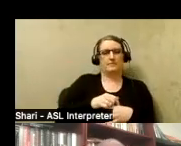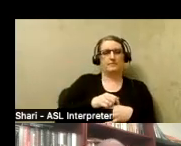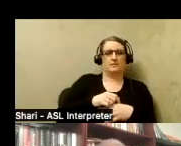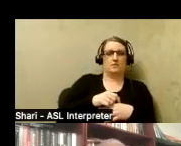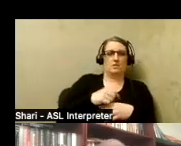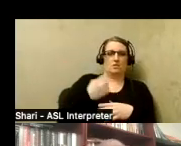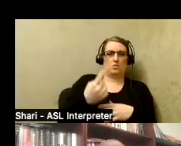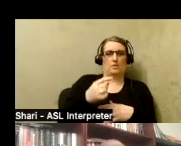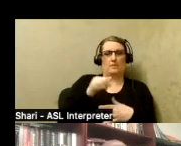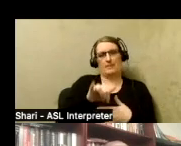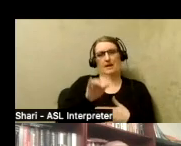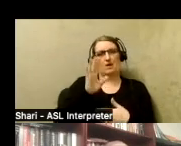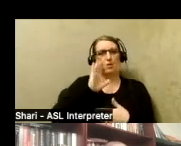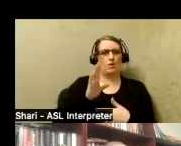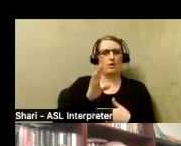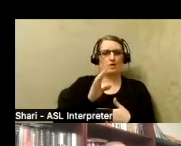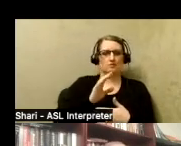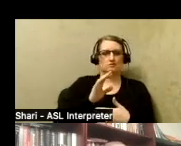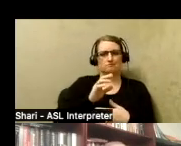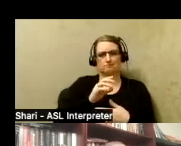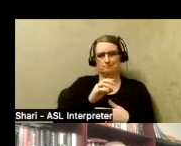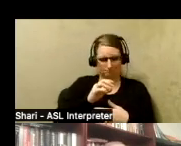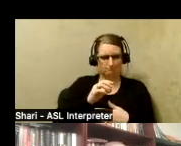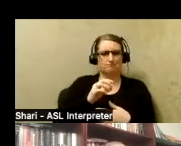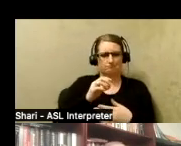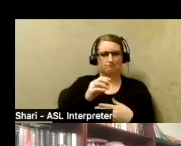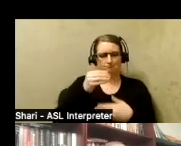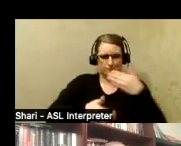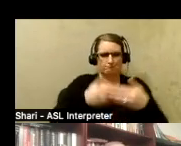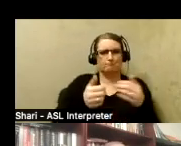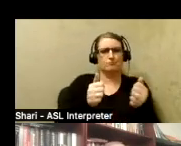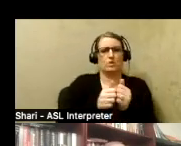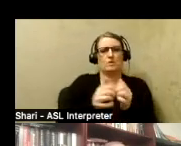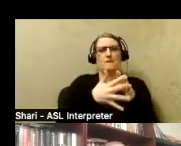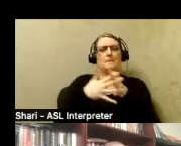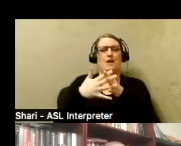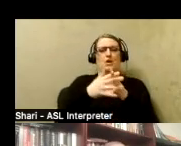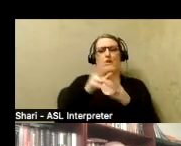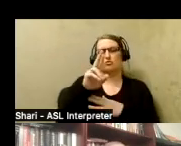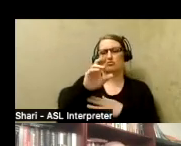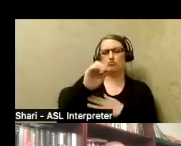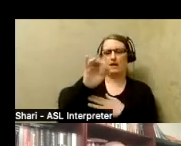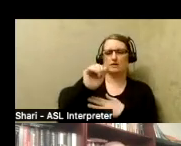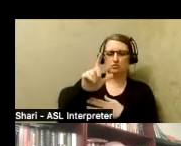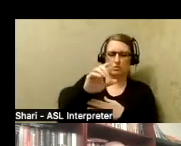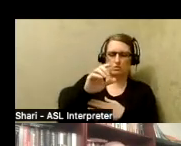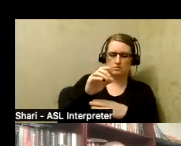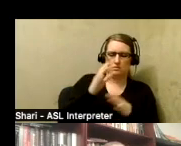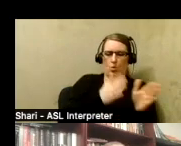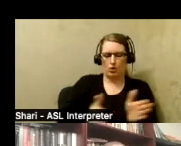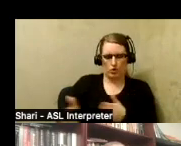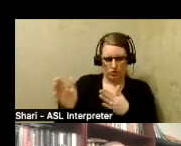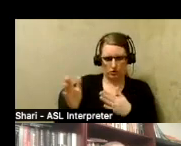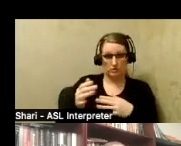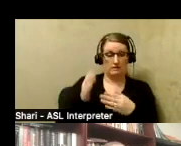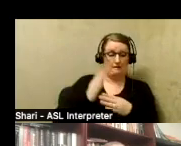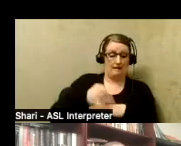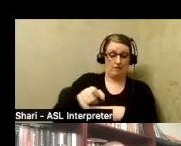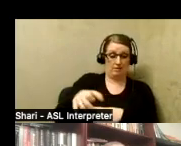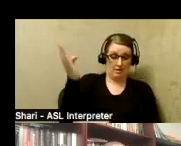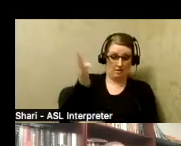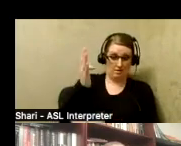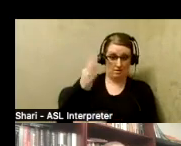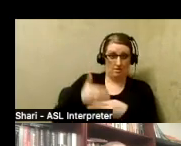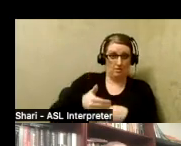drew on and reinforced dominant cultural ideas about the American racial order. After this talk, our next speakers